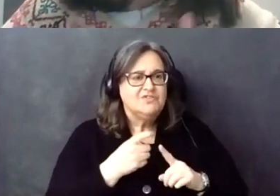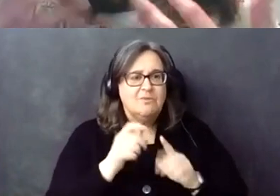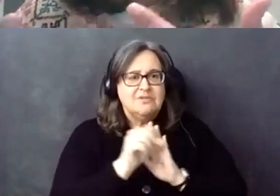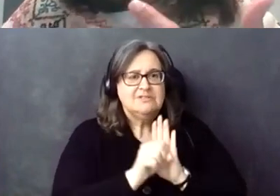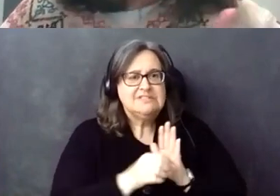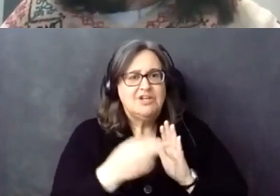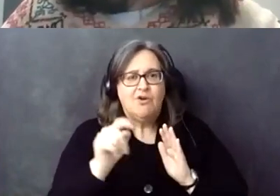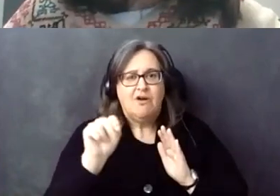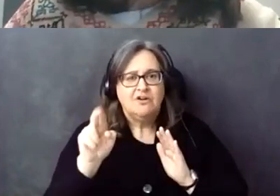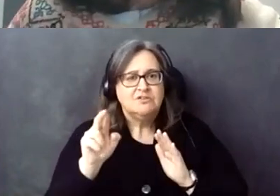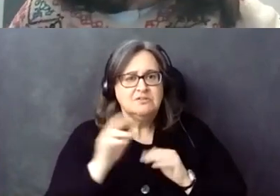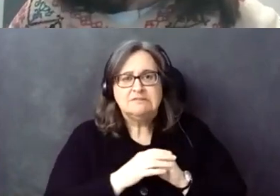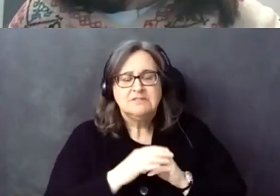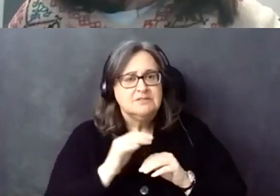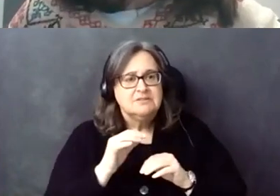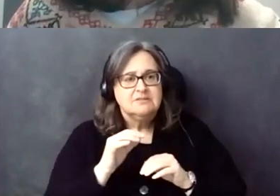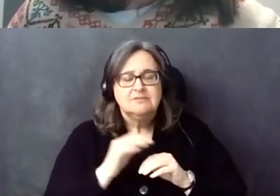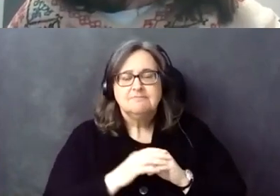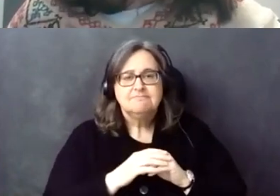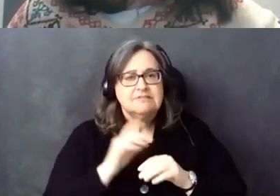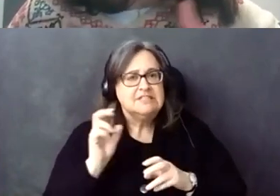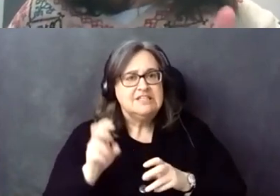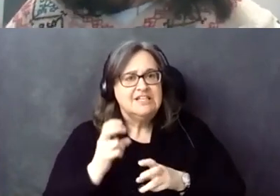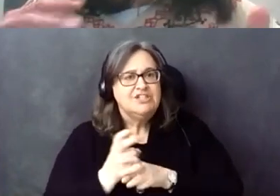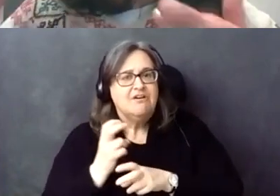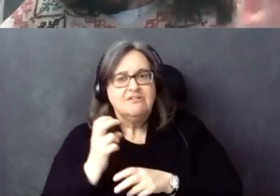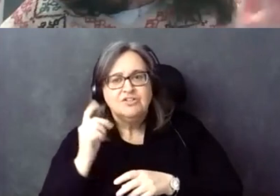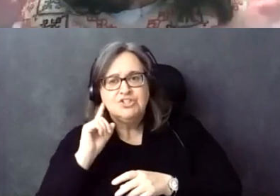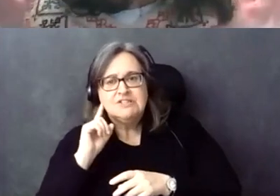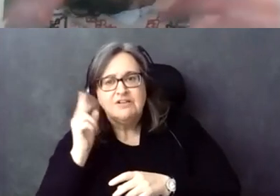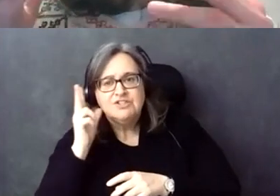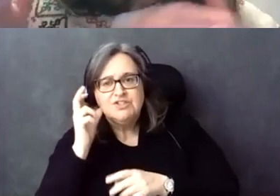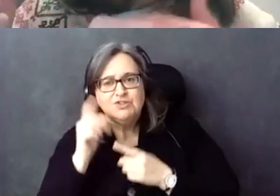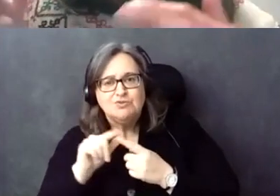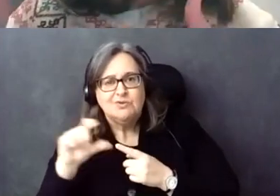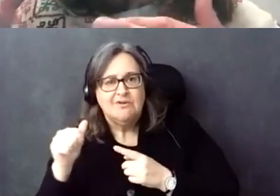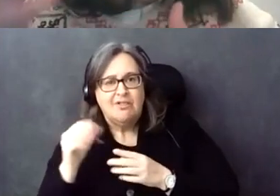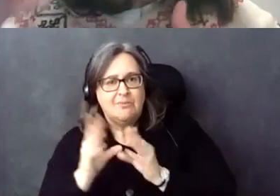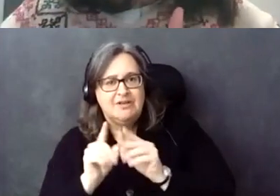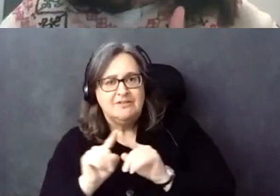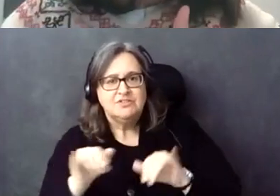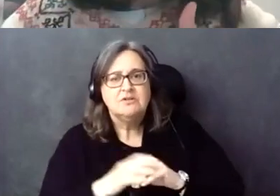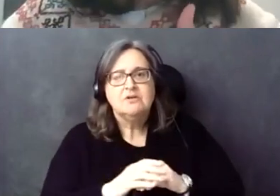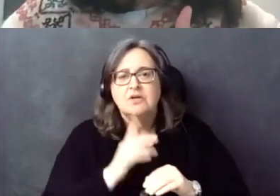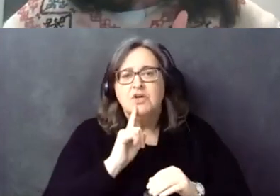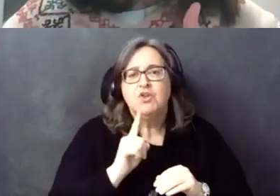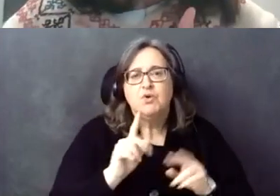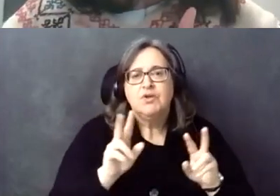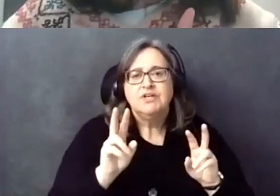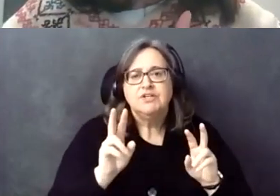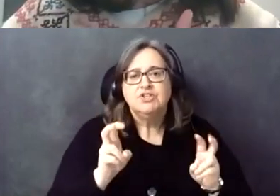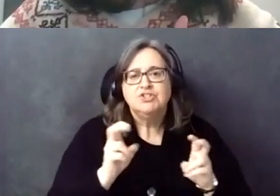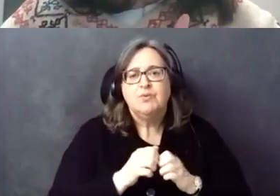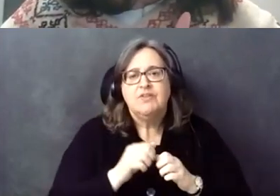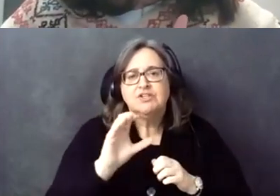them or whatever they may need? Because a lot of times I see this issue with, you know, the Chicago